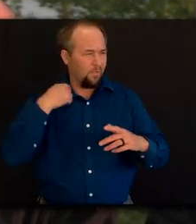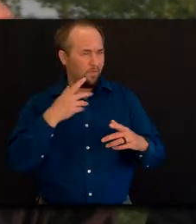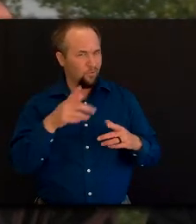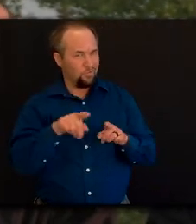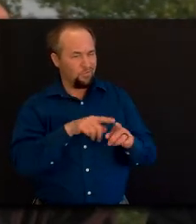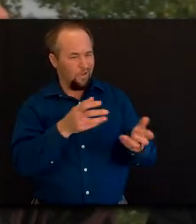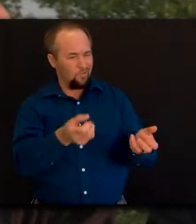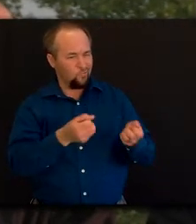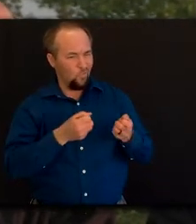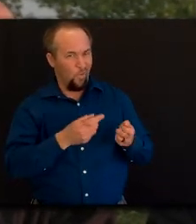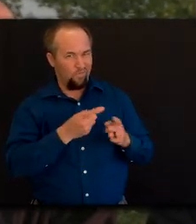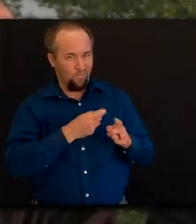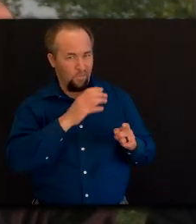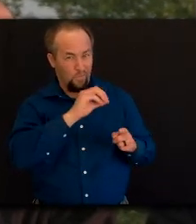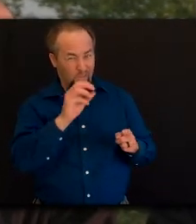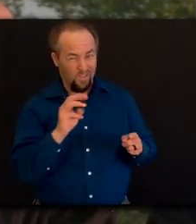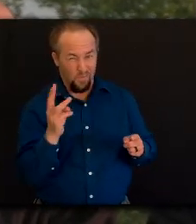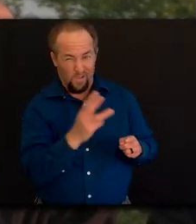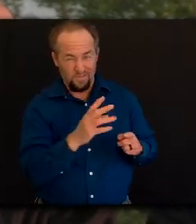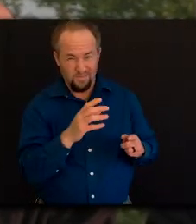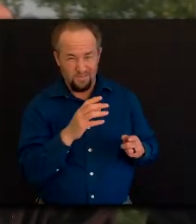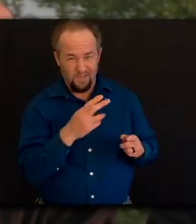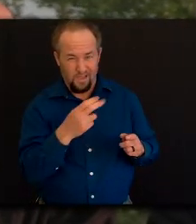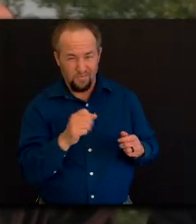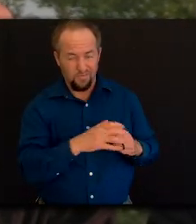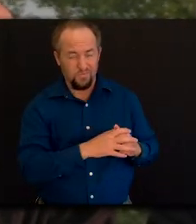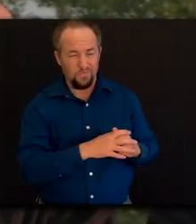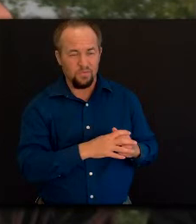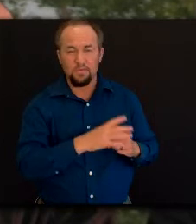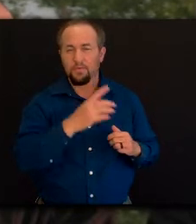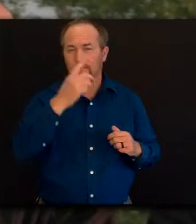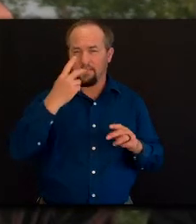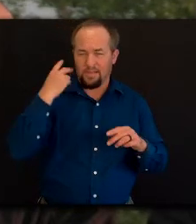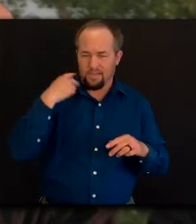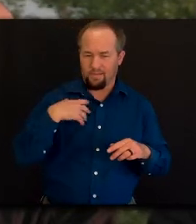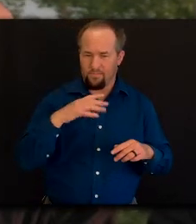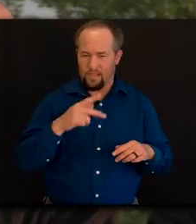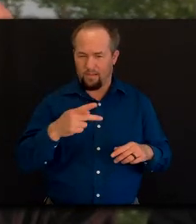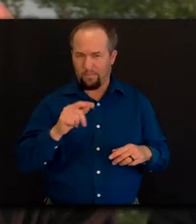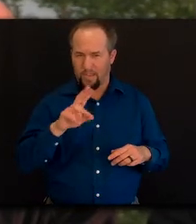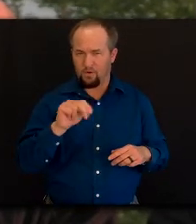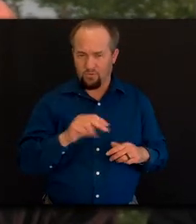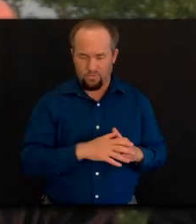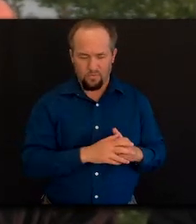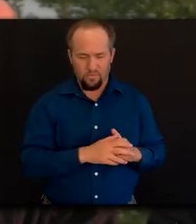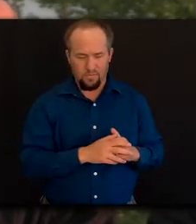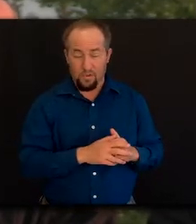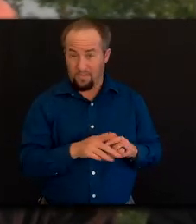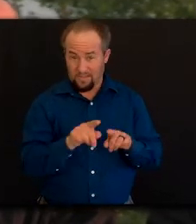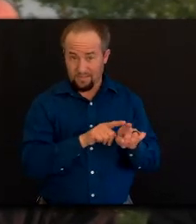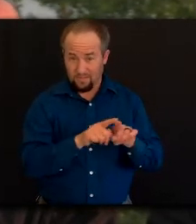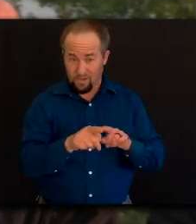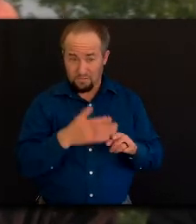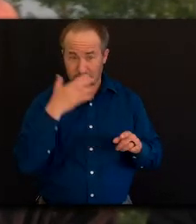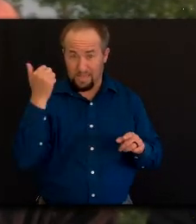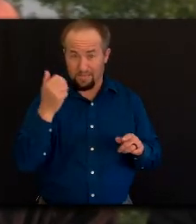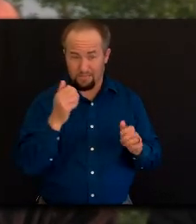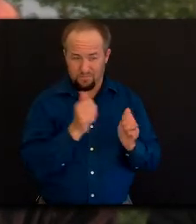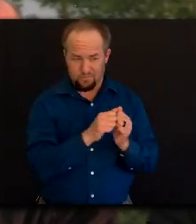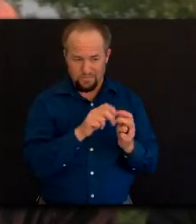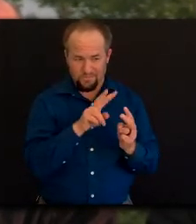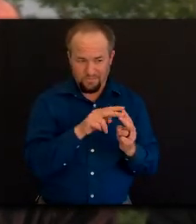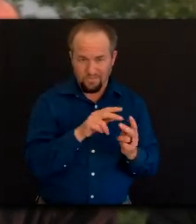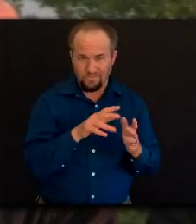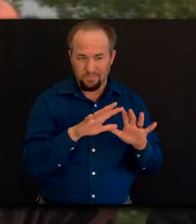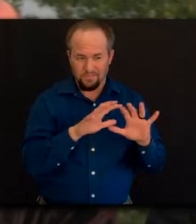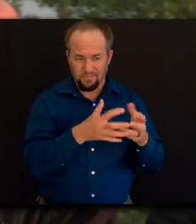unique pattern that you have knit over your socks and the fact that socks function best in community. How